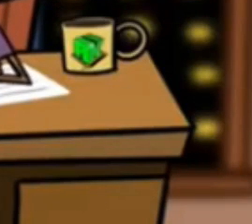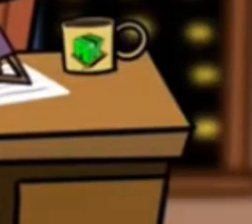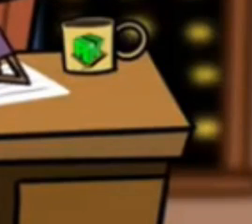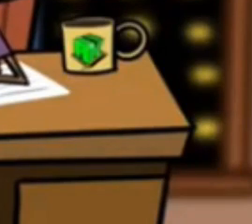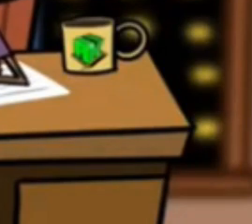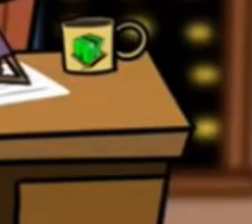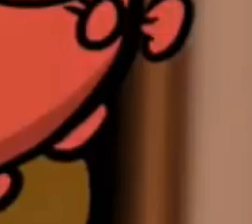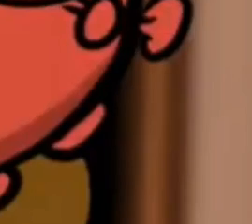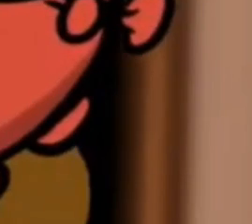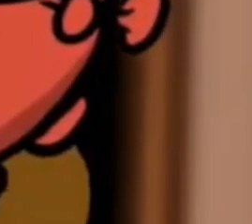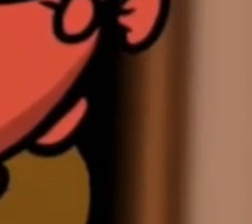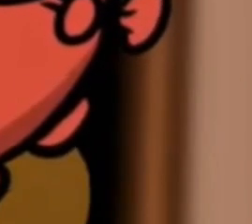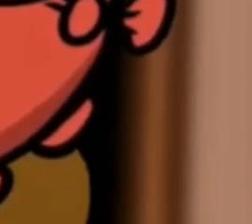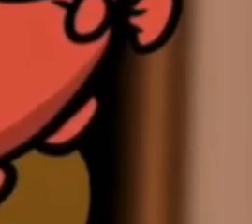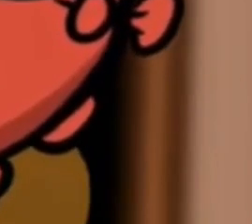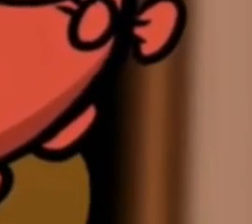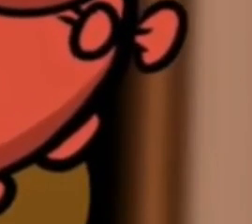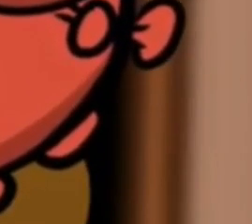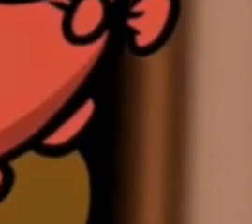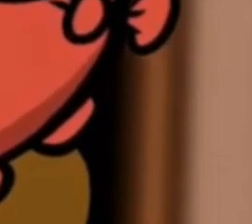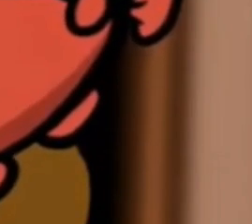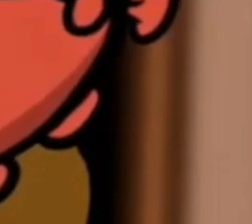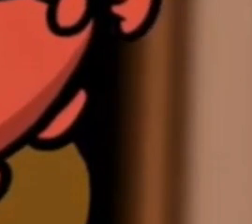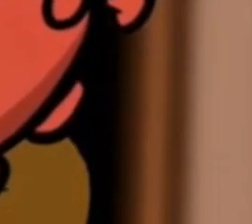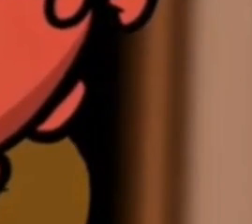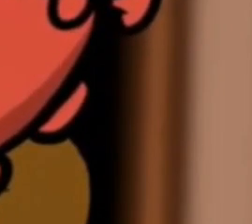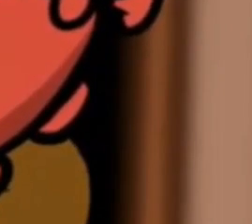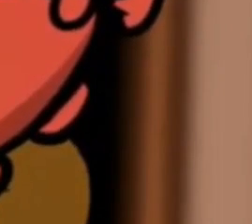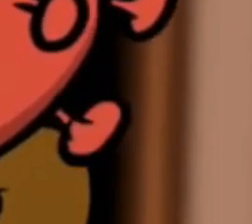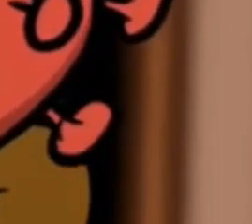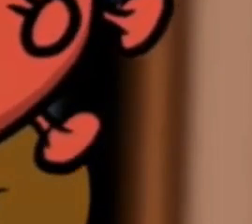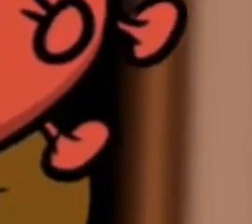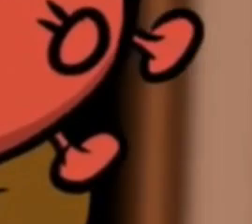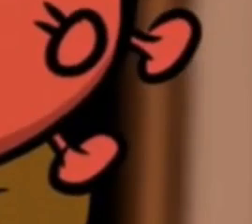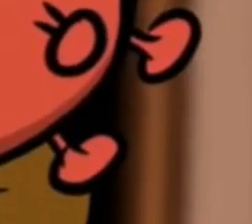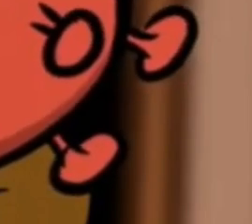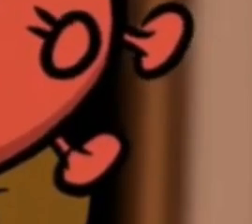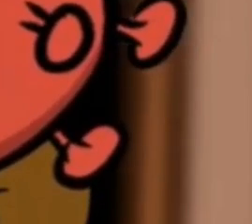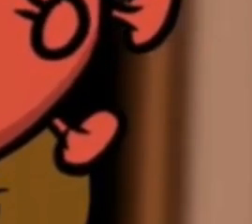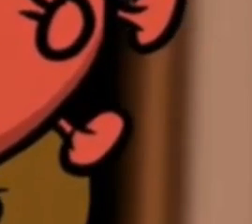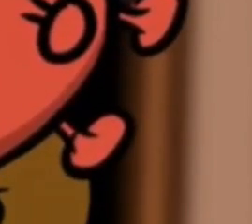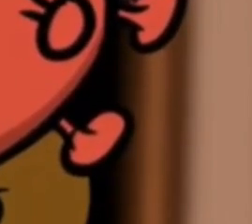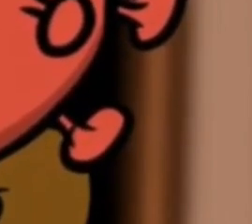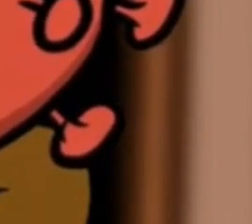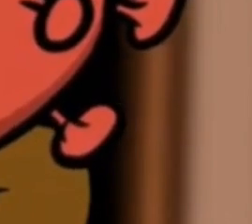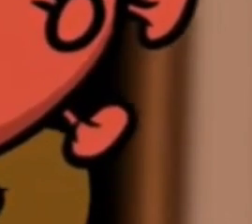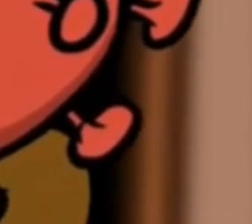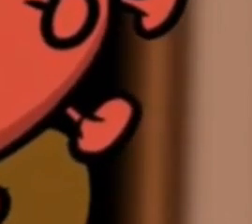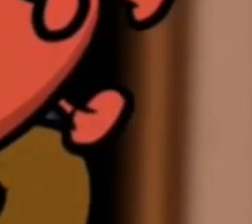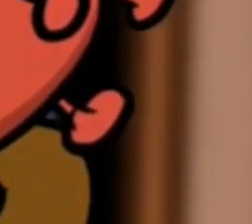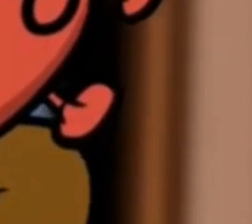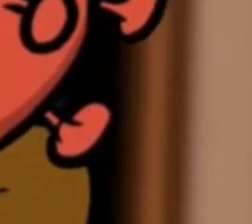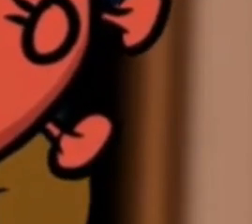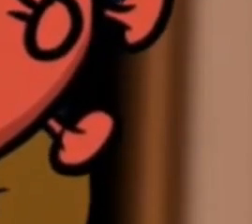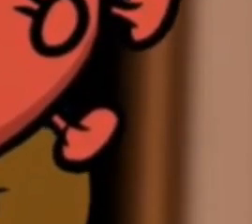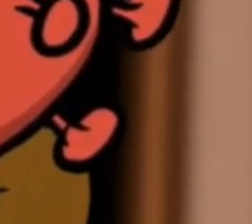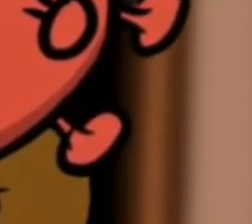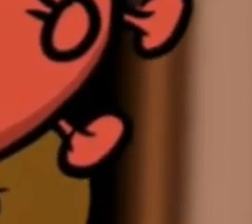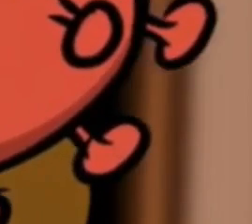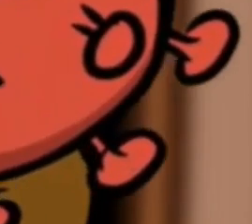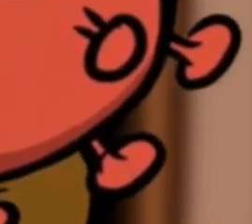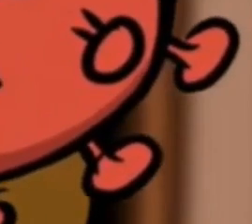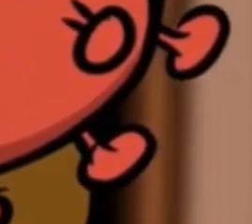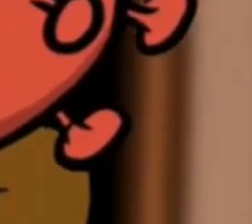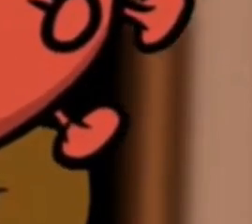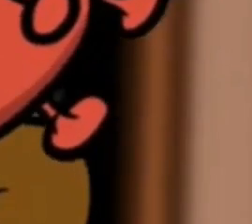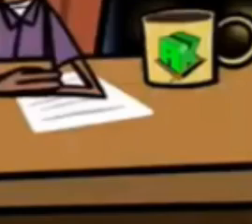Flavors to choose from: orange tropical mango, peach orange, orange apricot, black currant, apple,